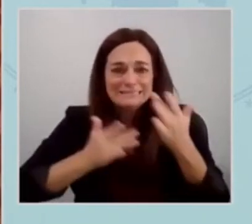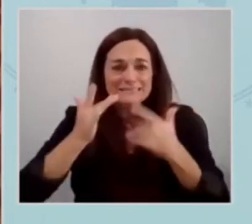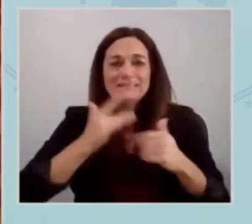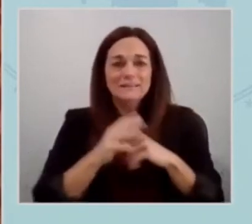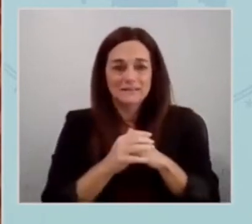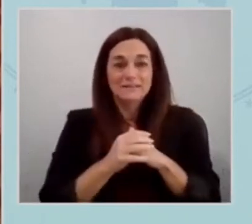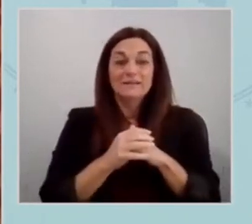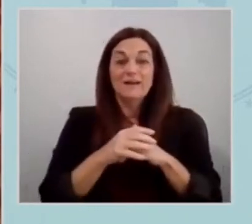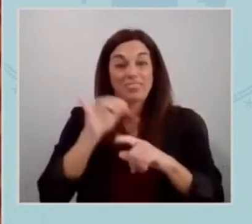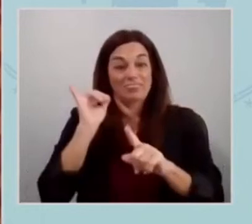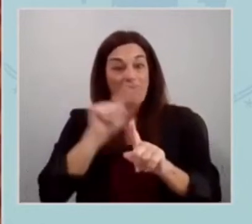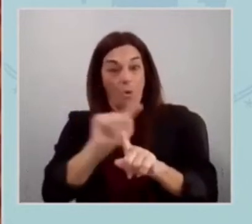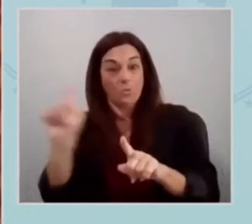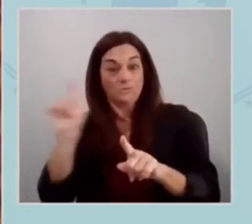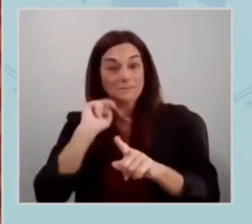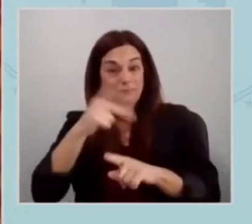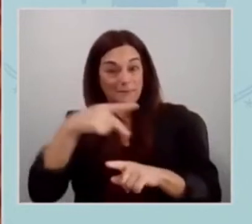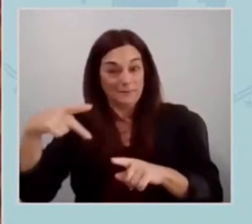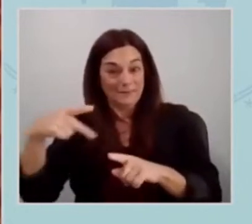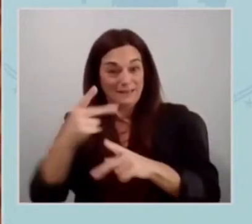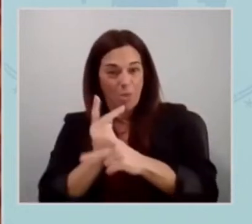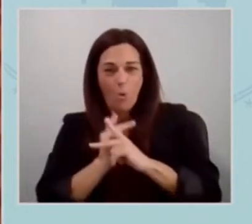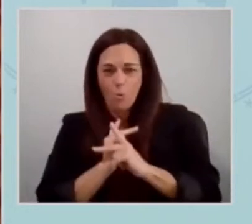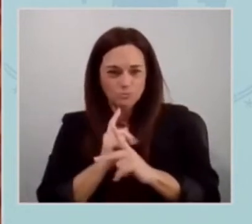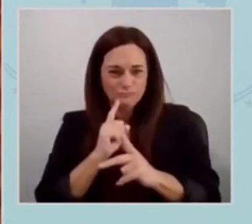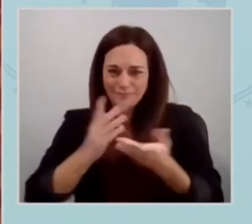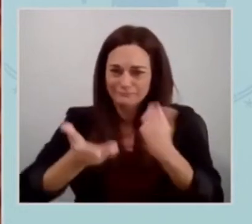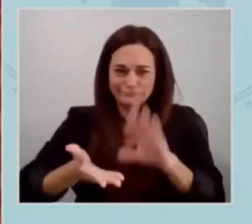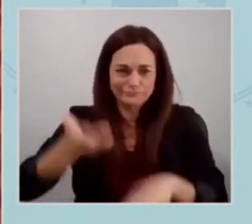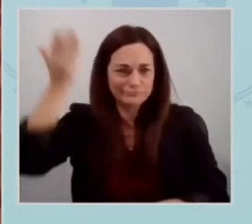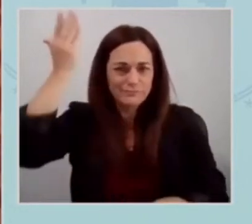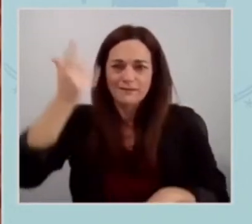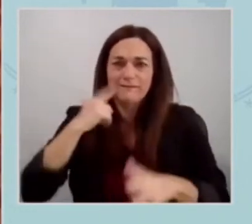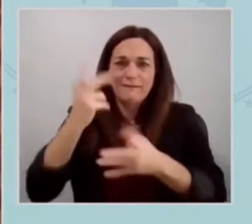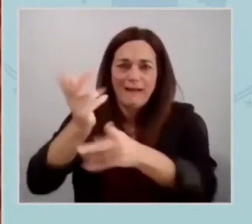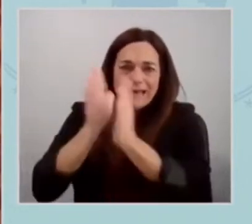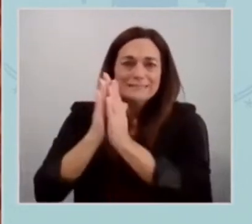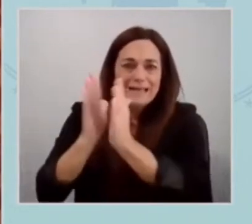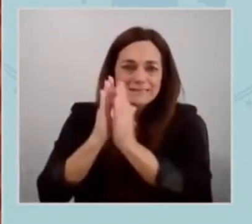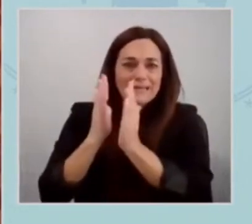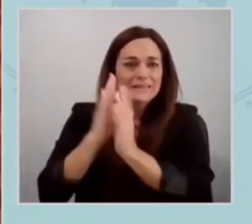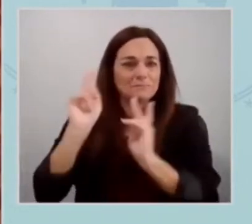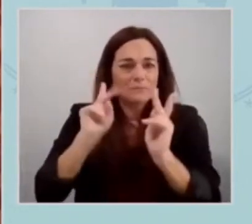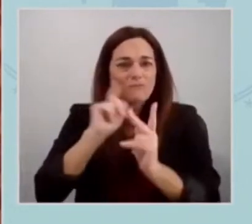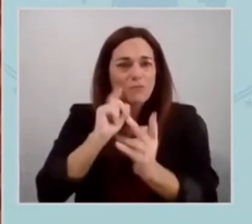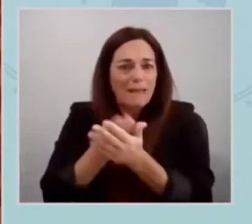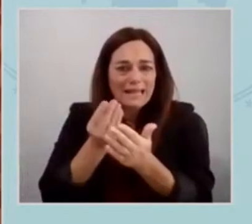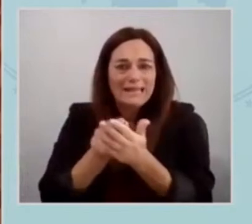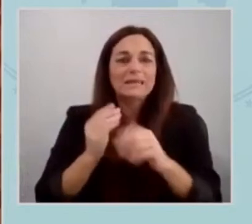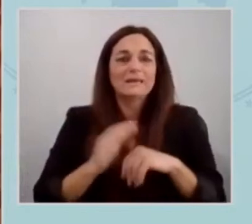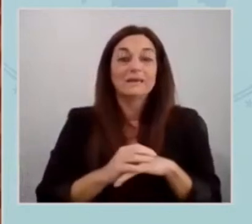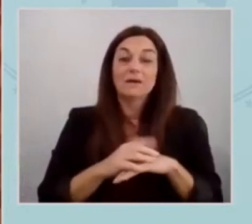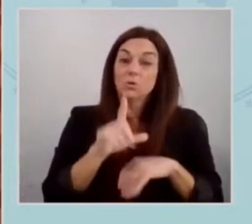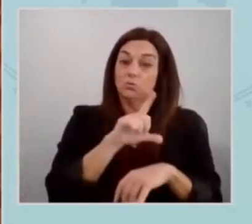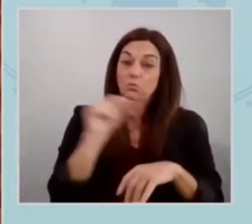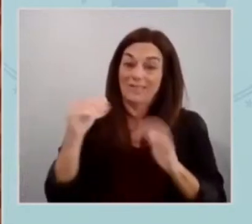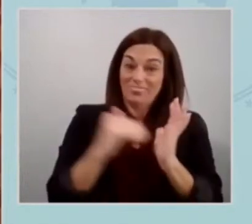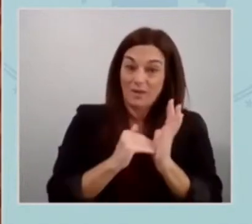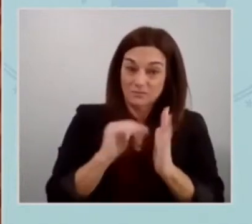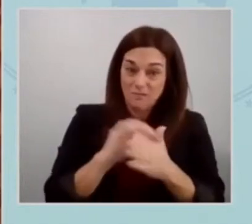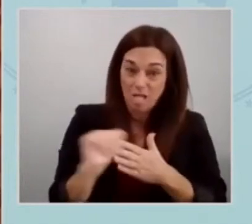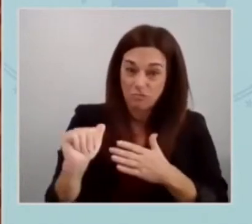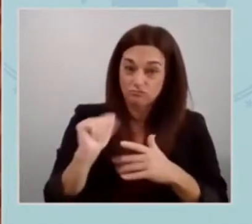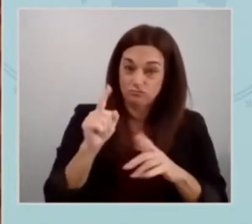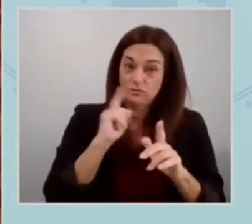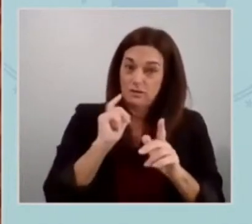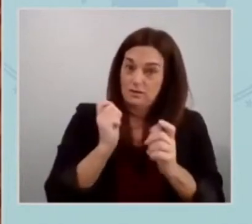for businesses. And then on top of that, the loss of jobs for the American workforce that were propped up by those PPP loans. As winter approached, we